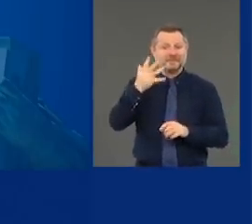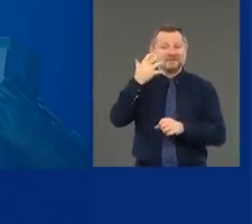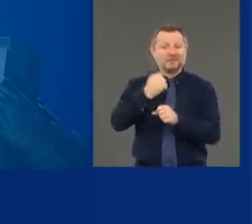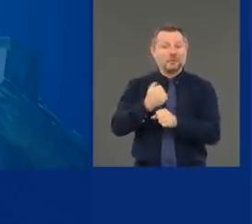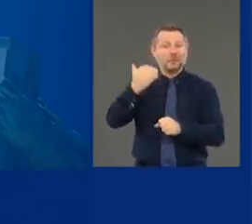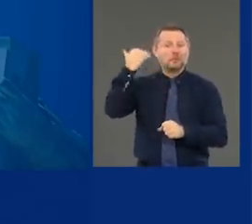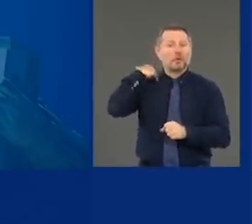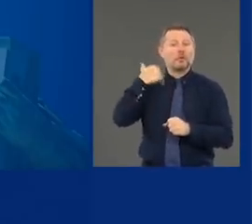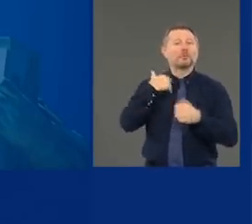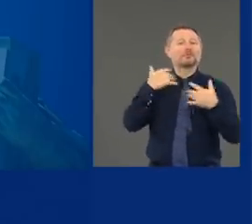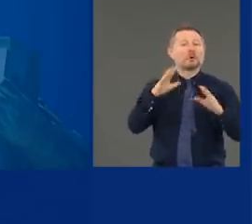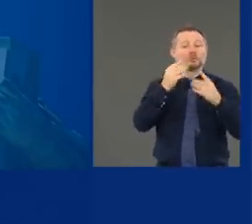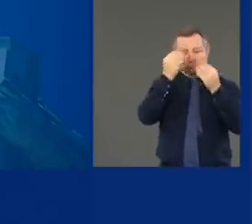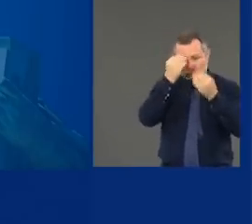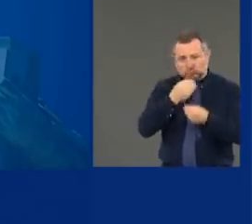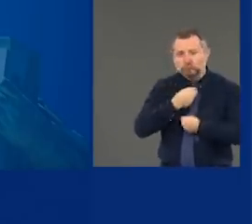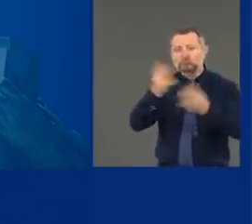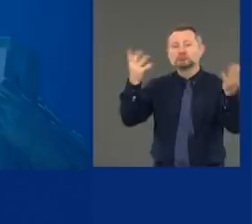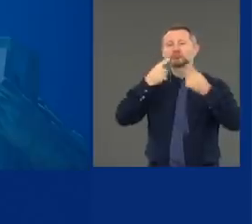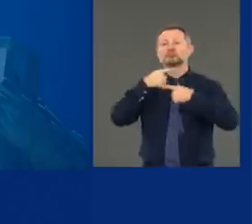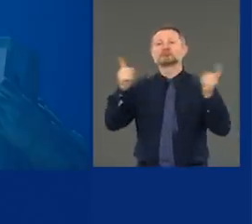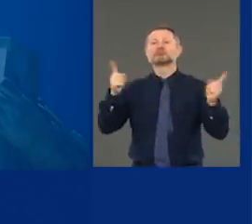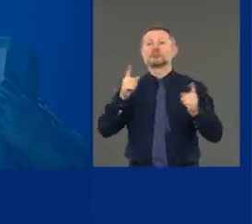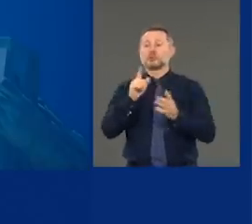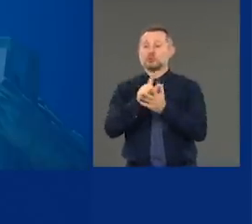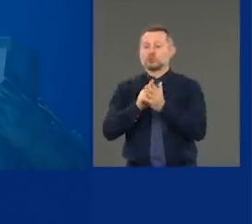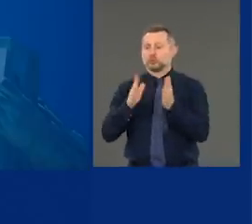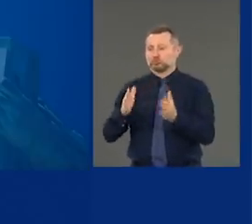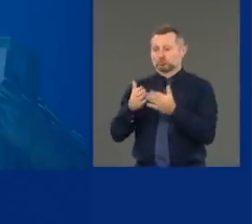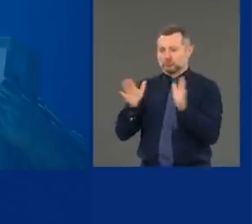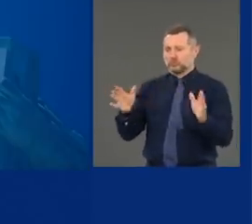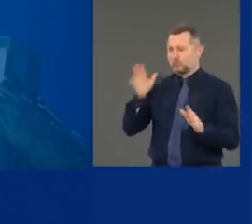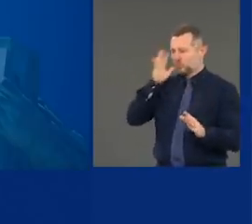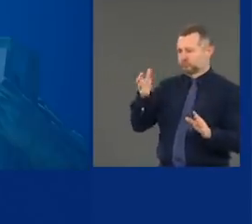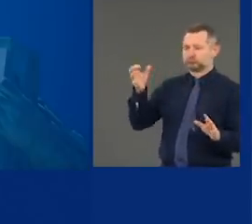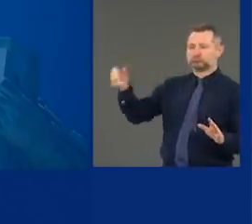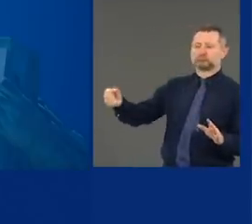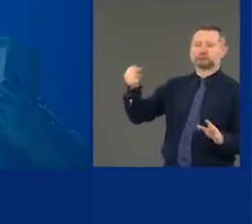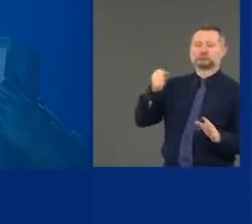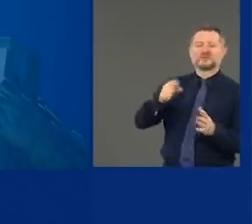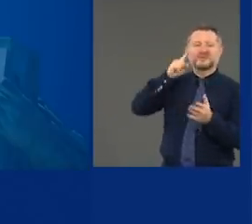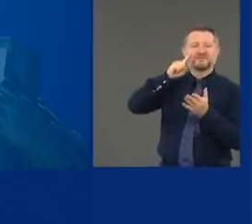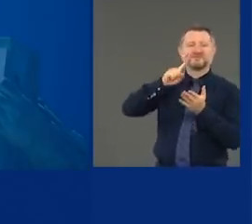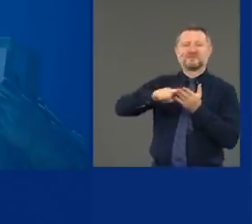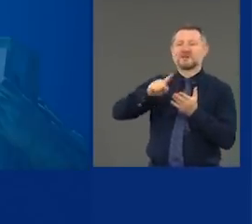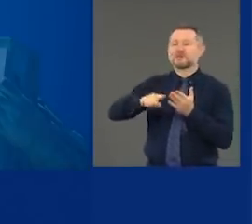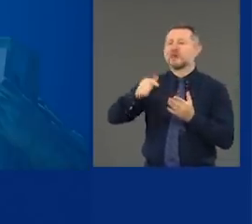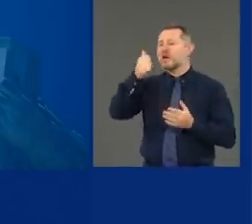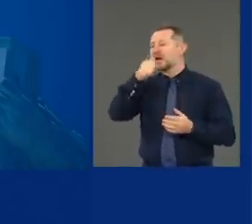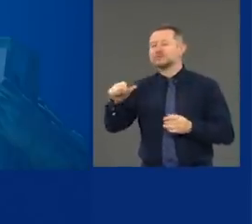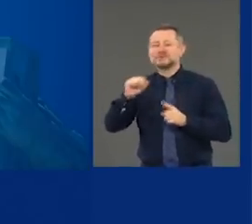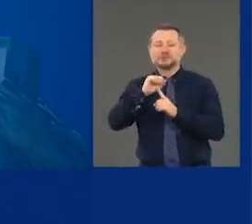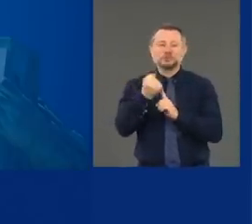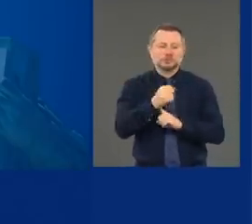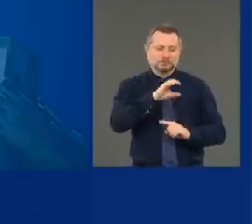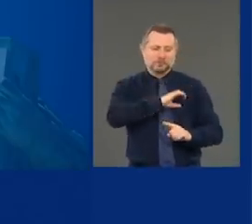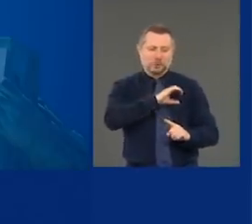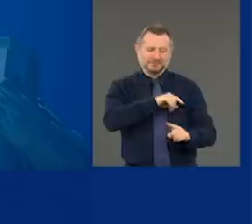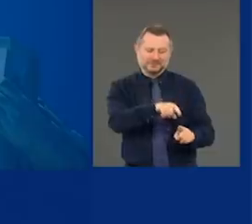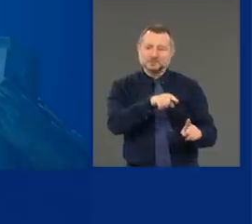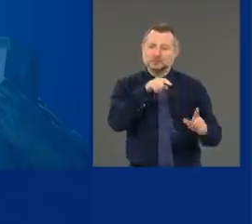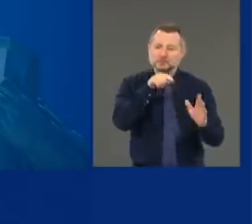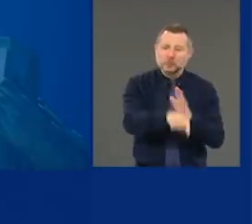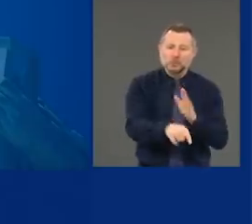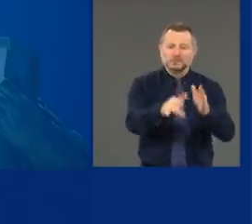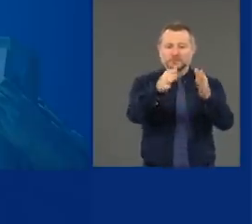executive order that said the Attorney General should investigate cases where police kill an unarmed